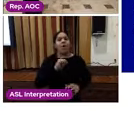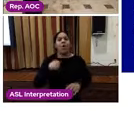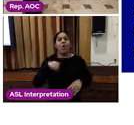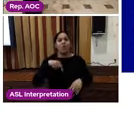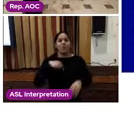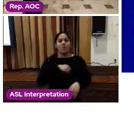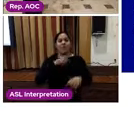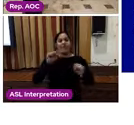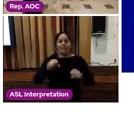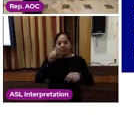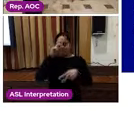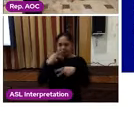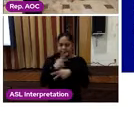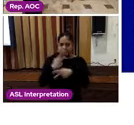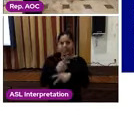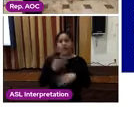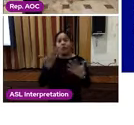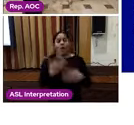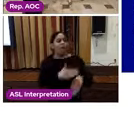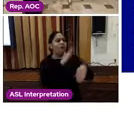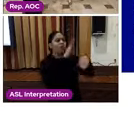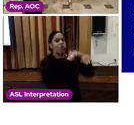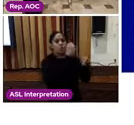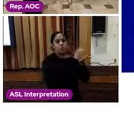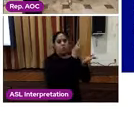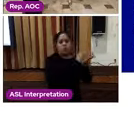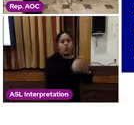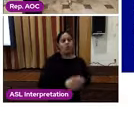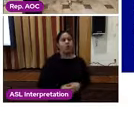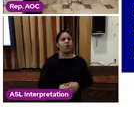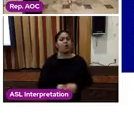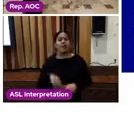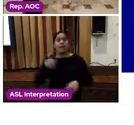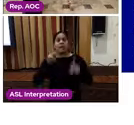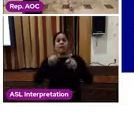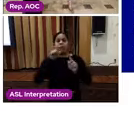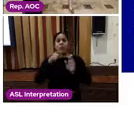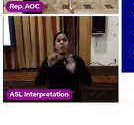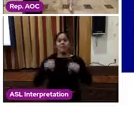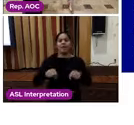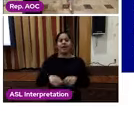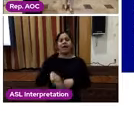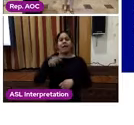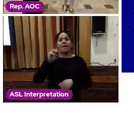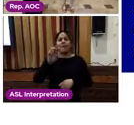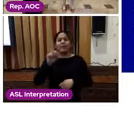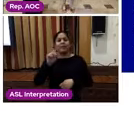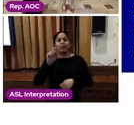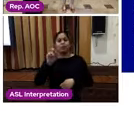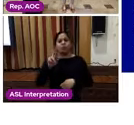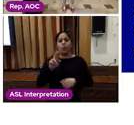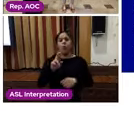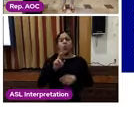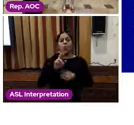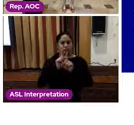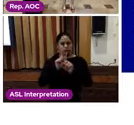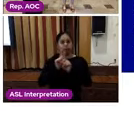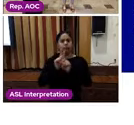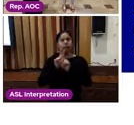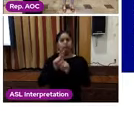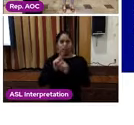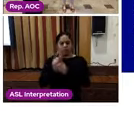workers. What we've also done is hired out mentors, so people who have made mistakes in their